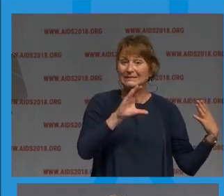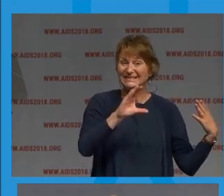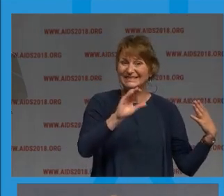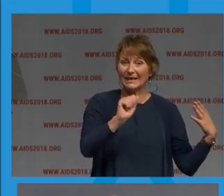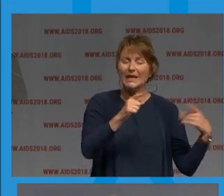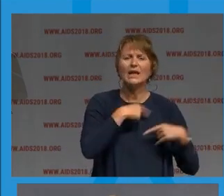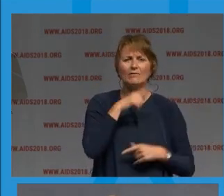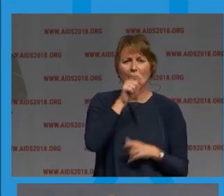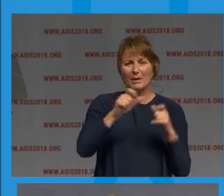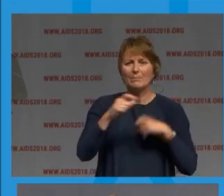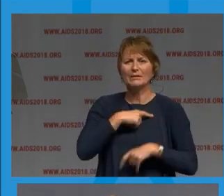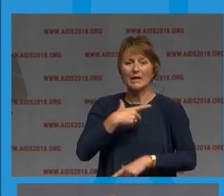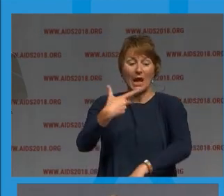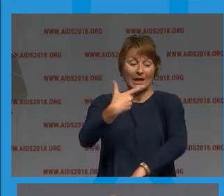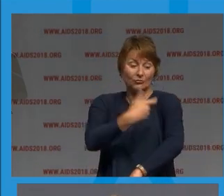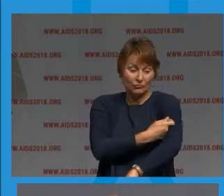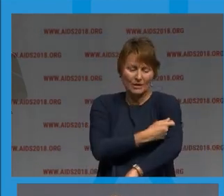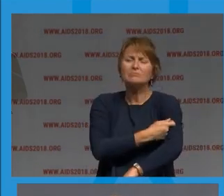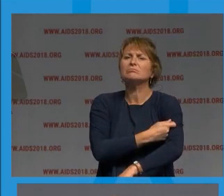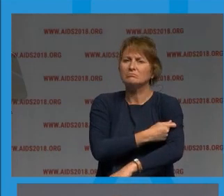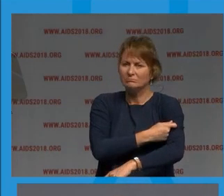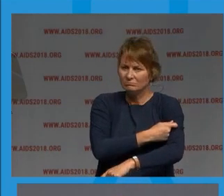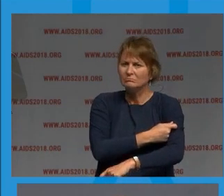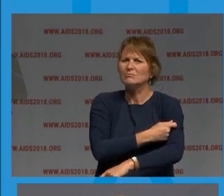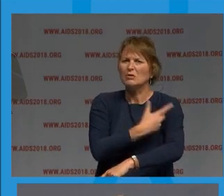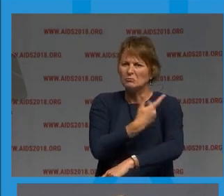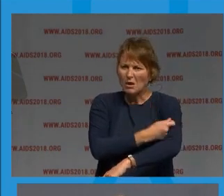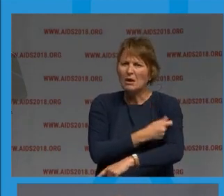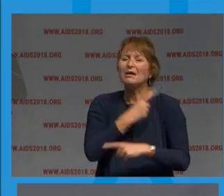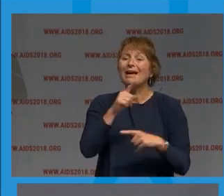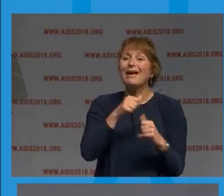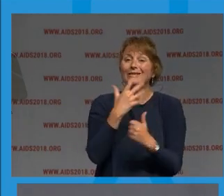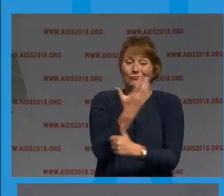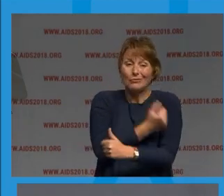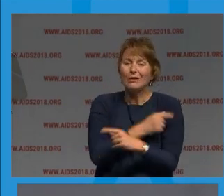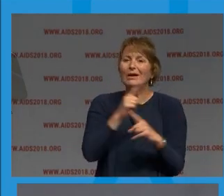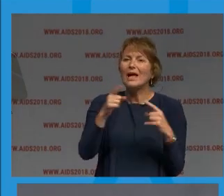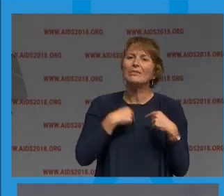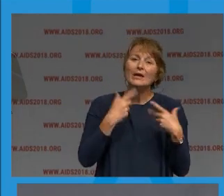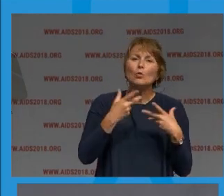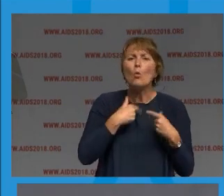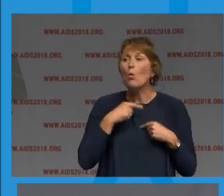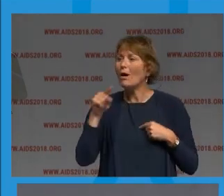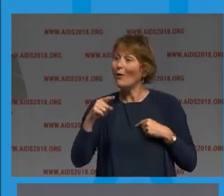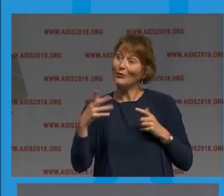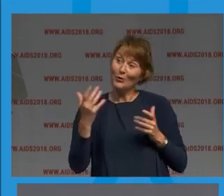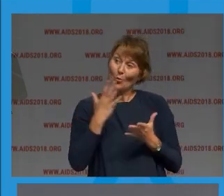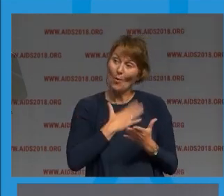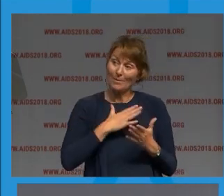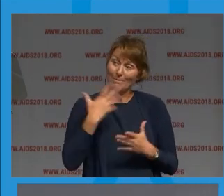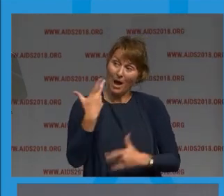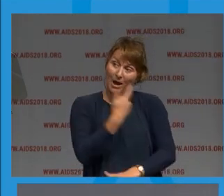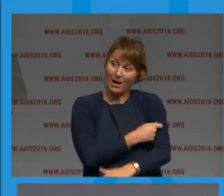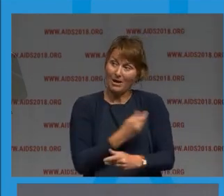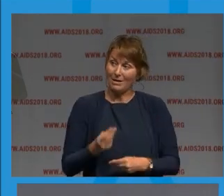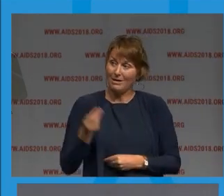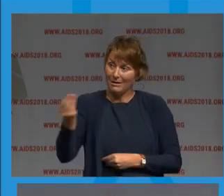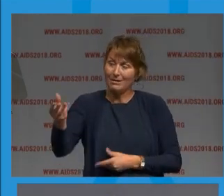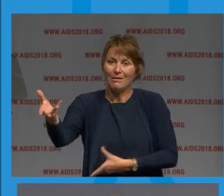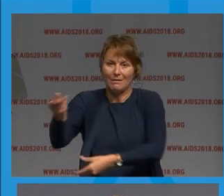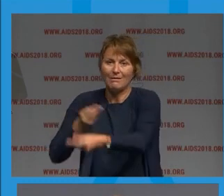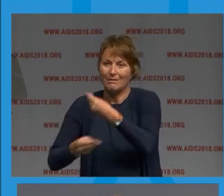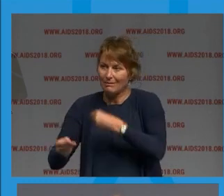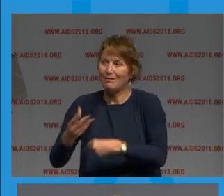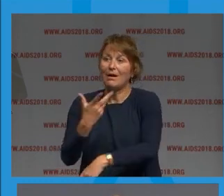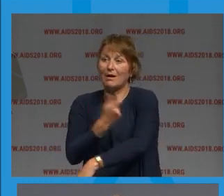opioids by reducing injecting drug use and reducing sharing of injecting equipment. A more recent report, a systematic review